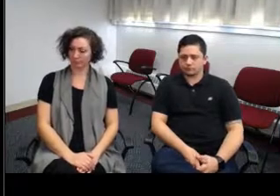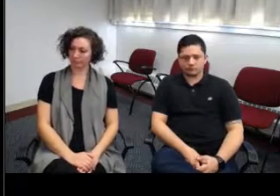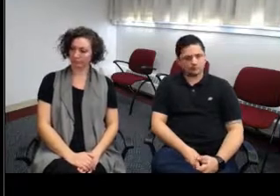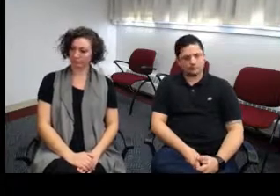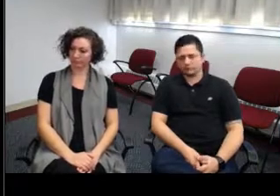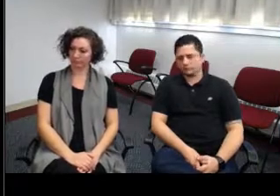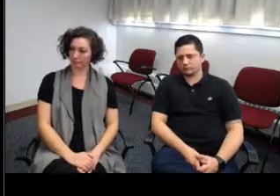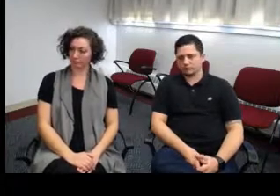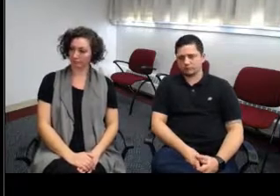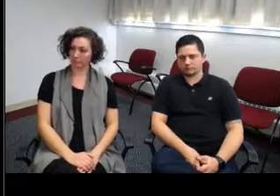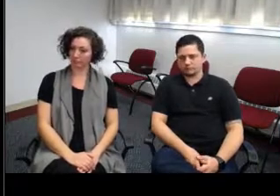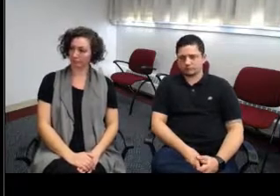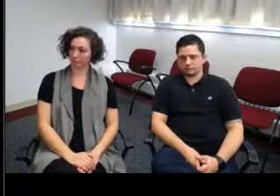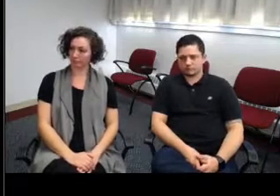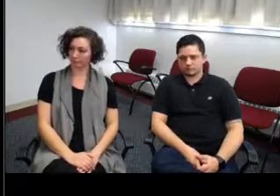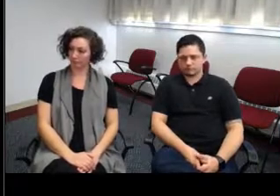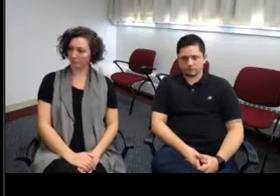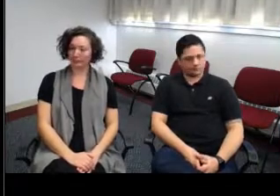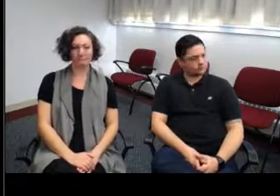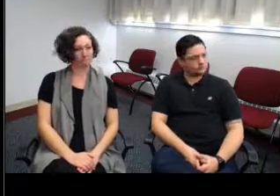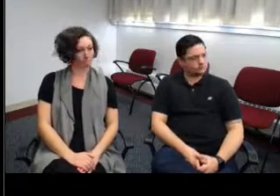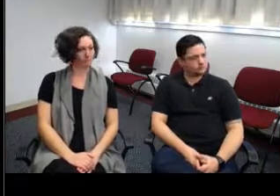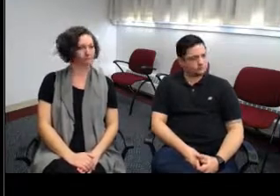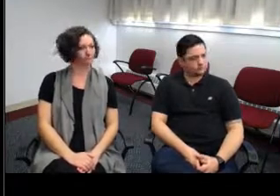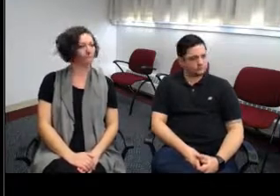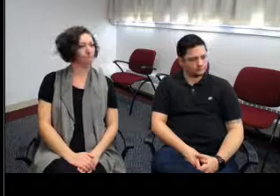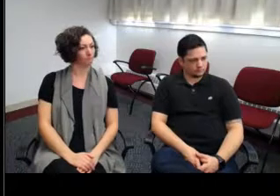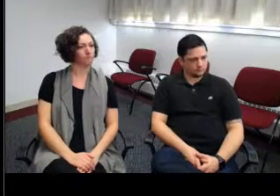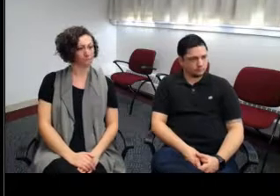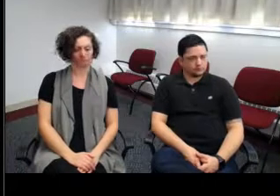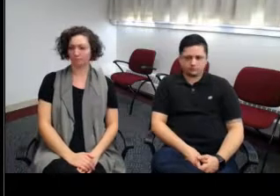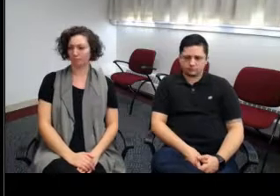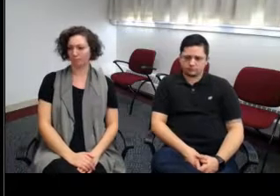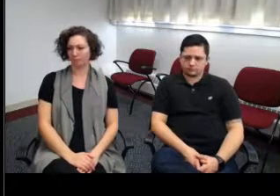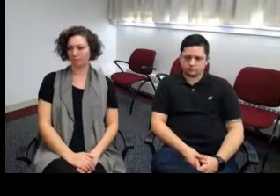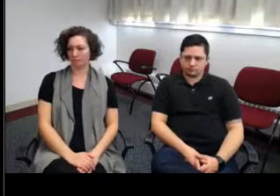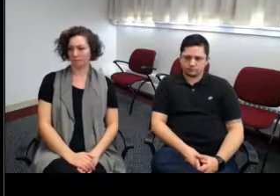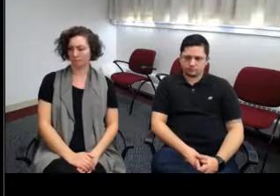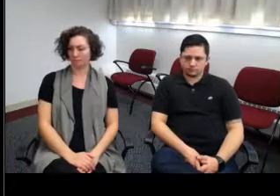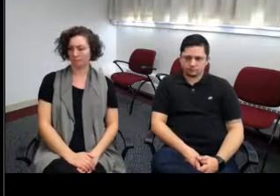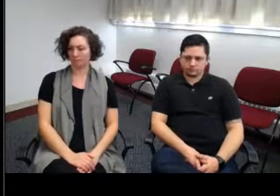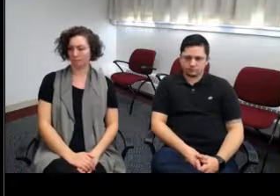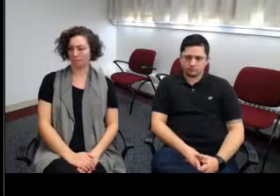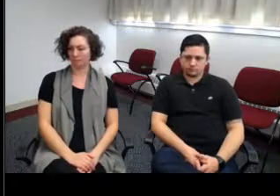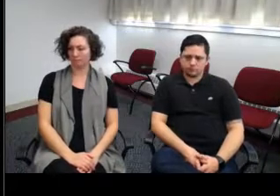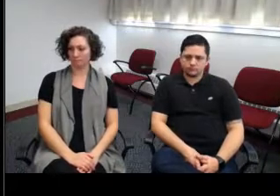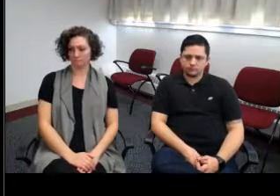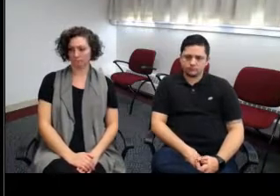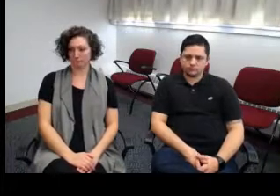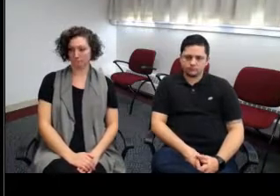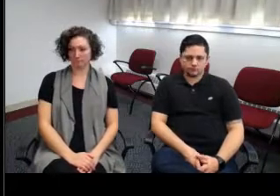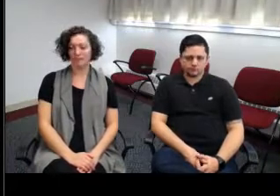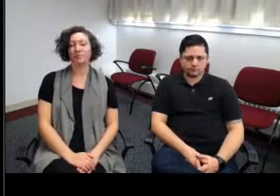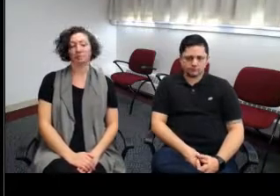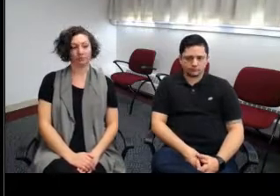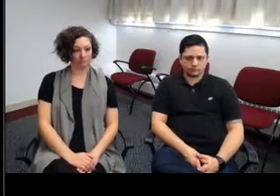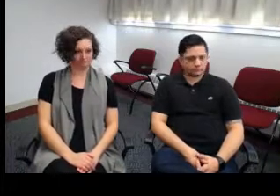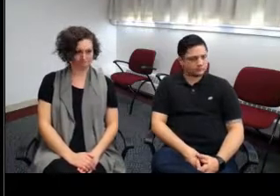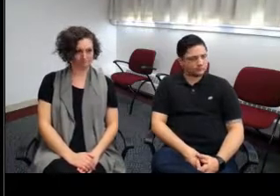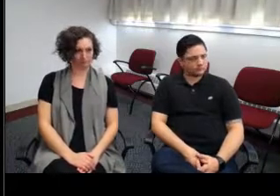you. This may kind of be a follow-up to that, but is there a way to access those